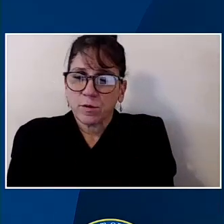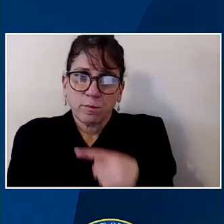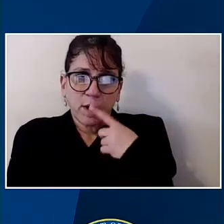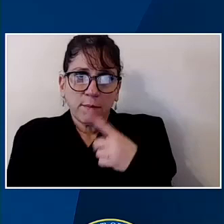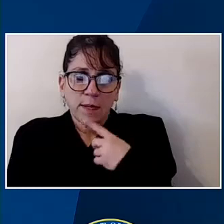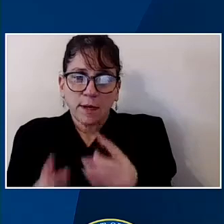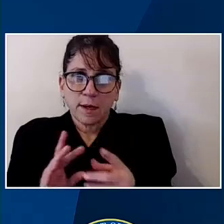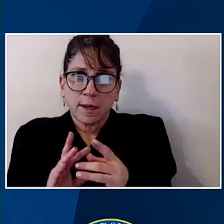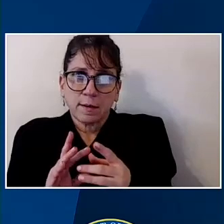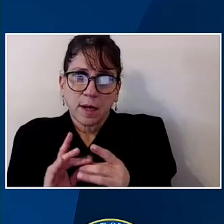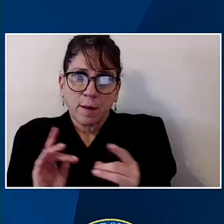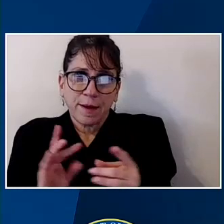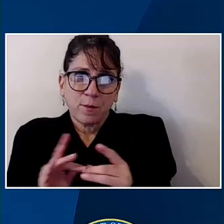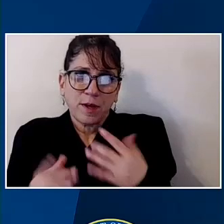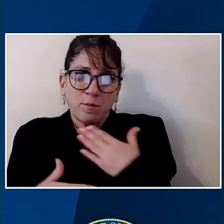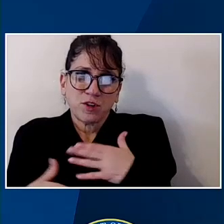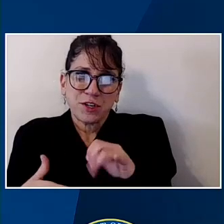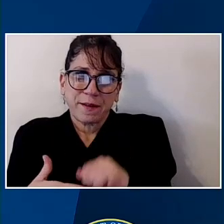appreciate it.